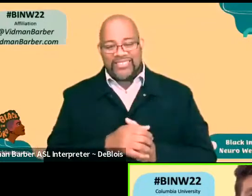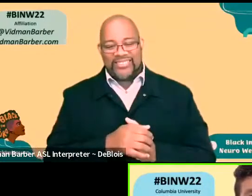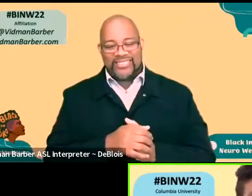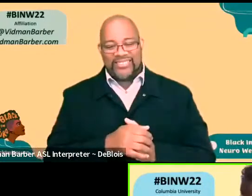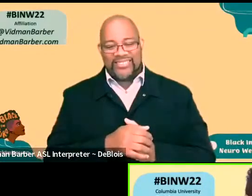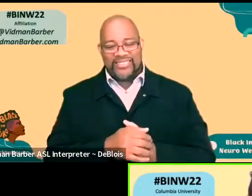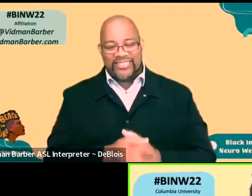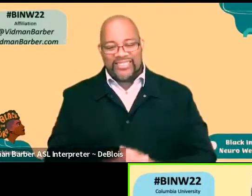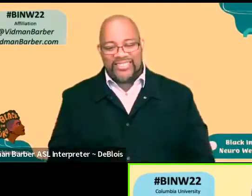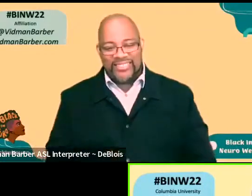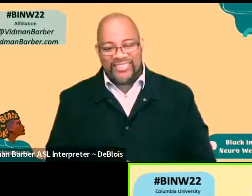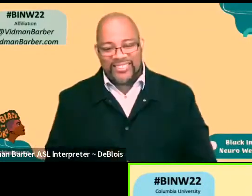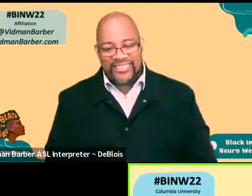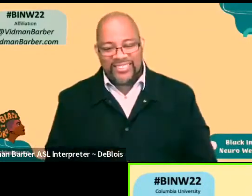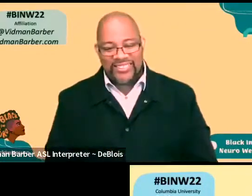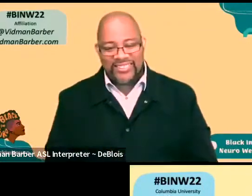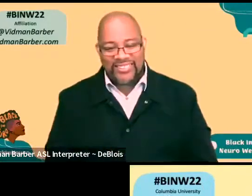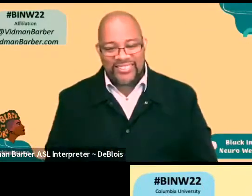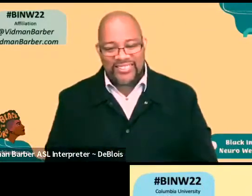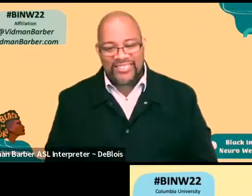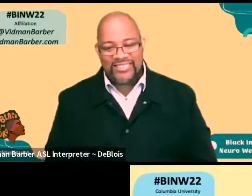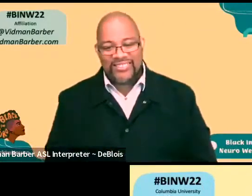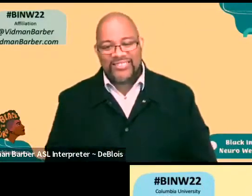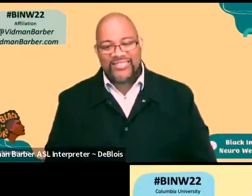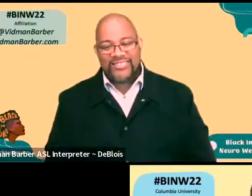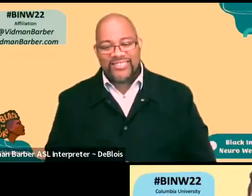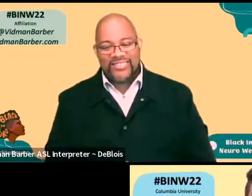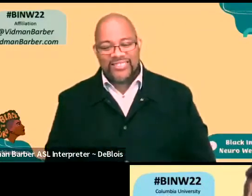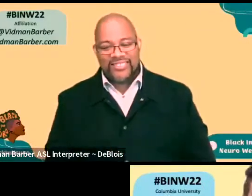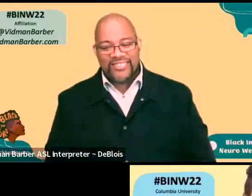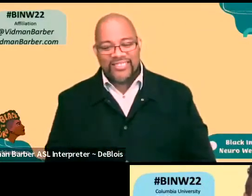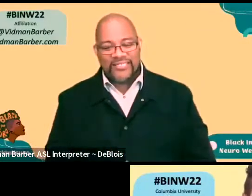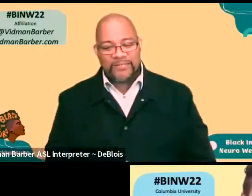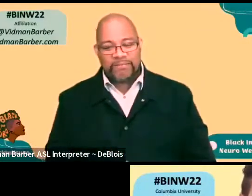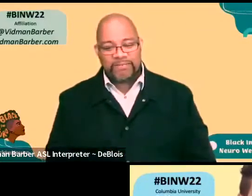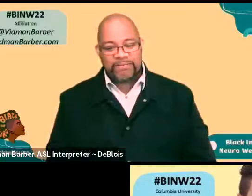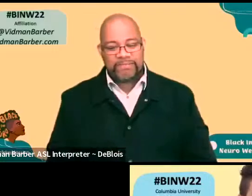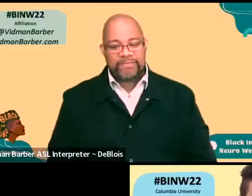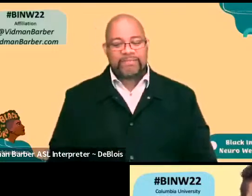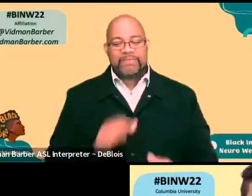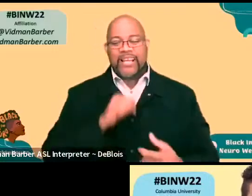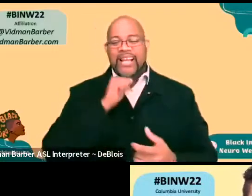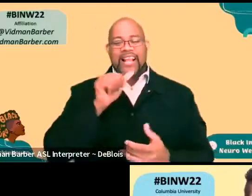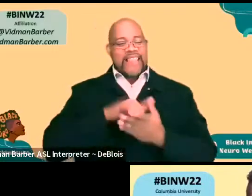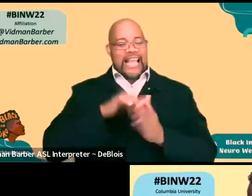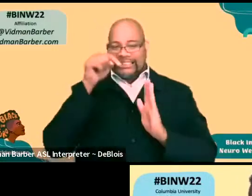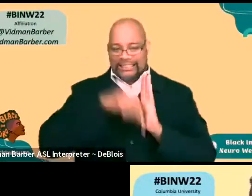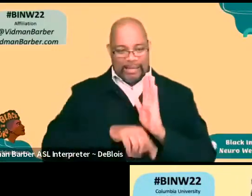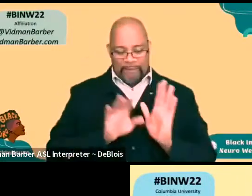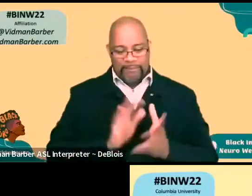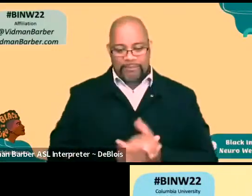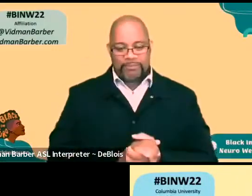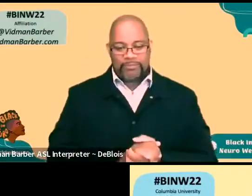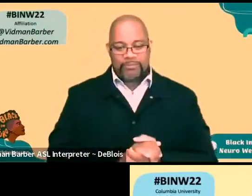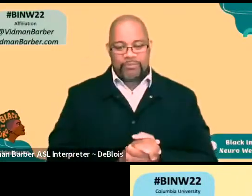3D printed, made by AI in a... Exactly. It wasn't that deep, you